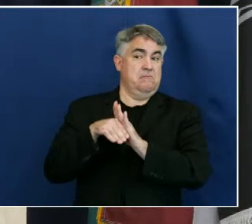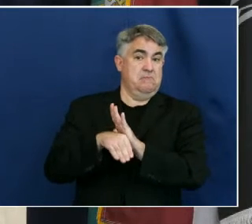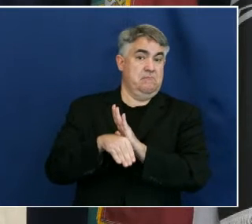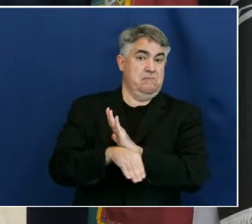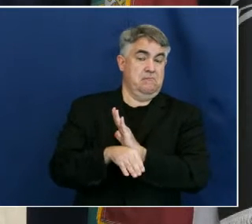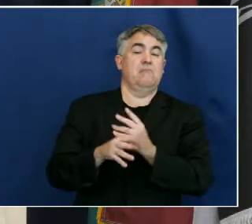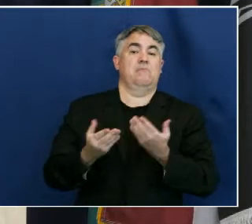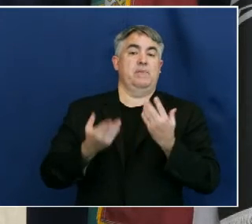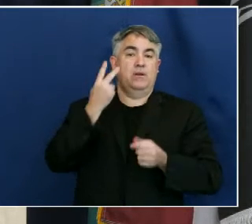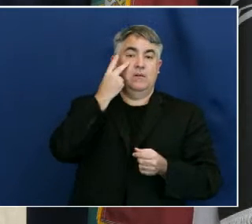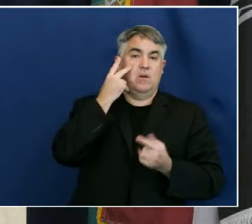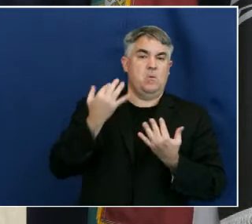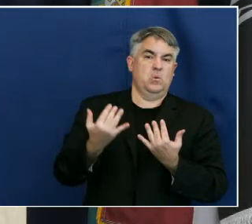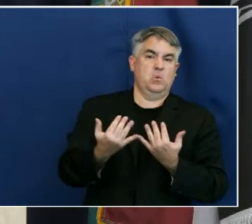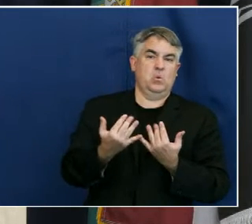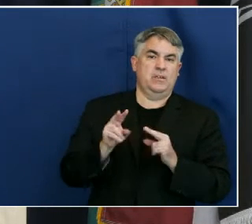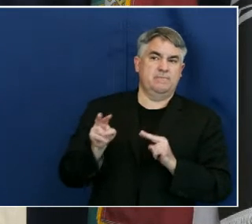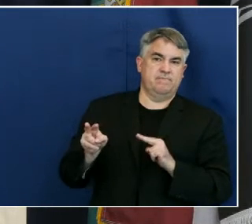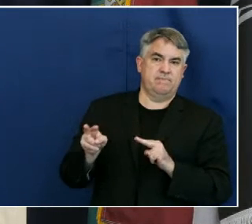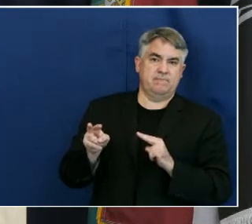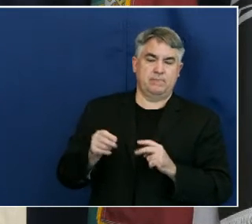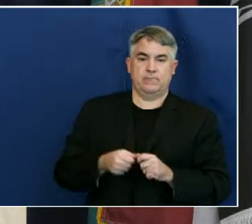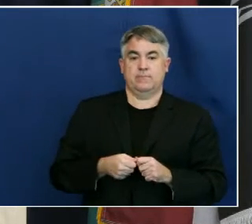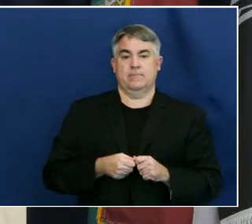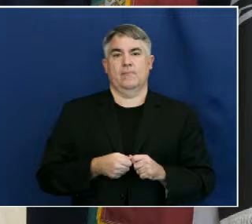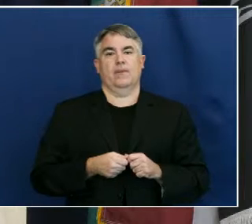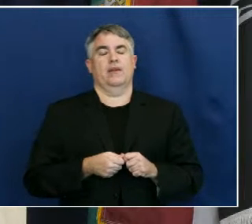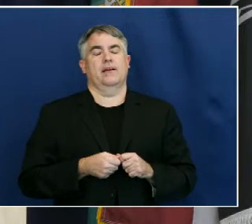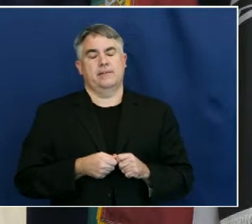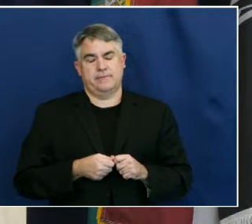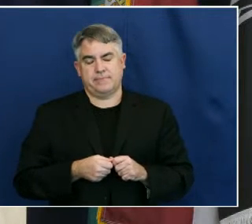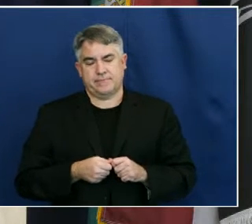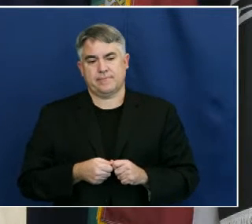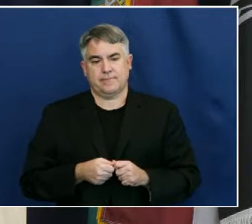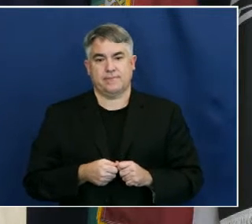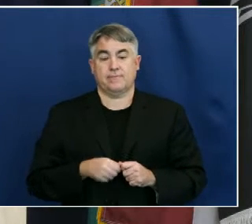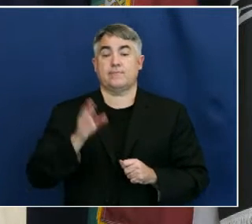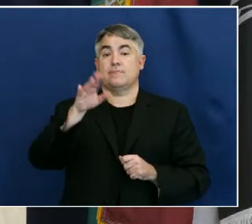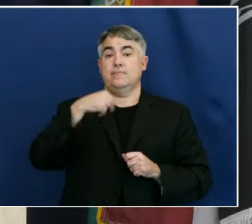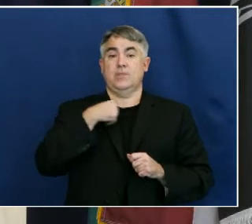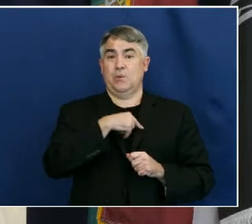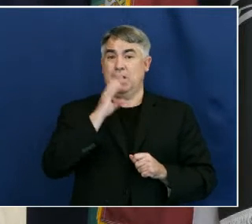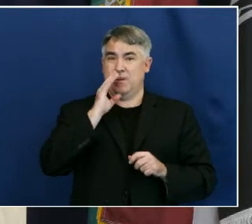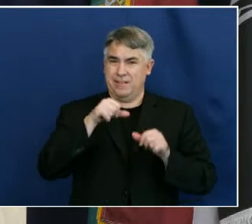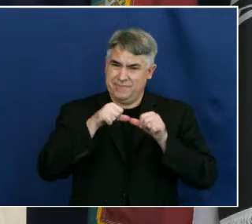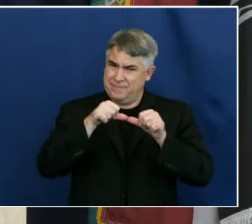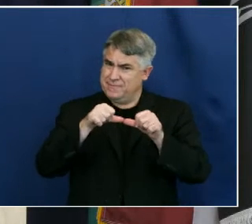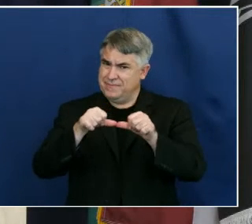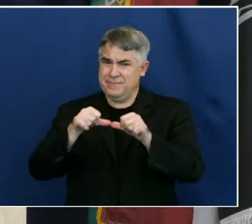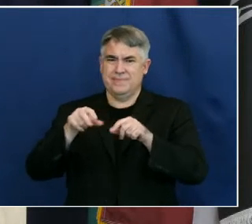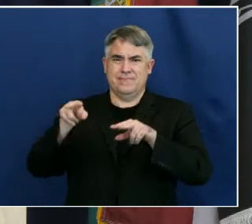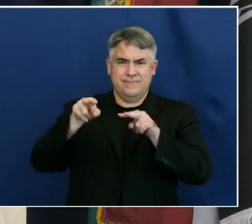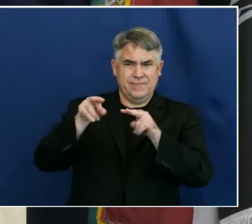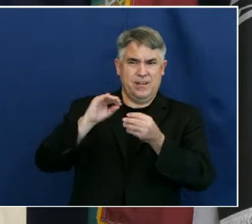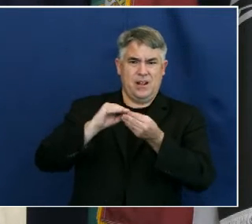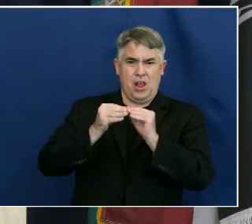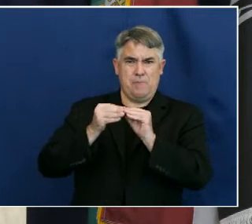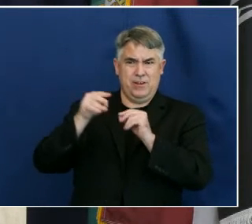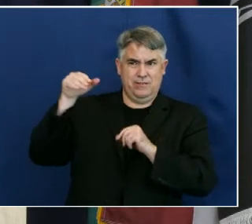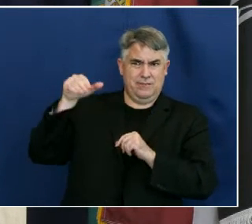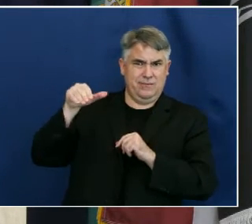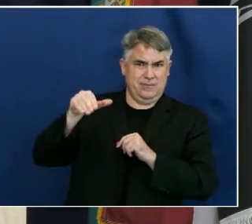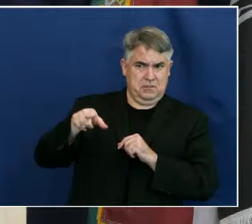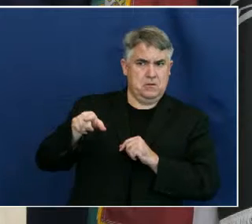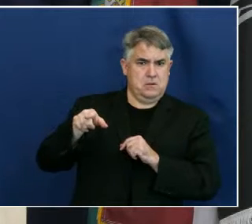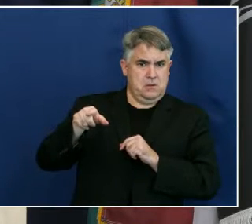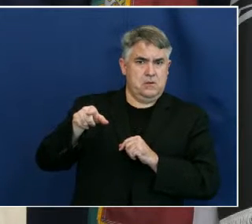there, and I know everyone is looking forward to that. And then we will continue to monitor our progress in terms of descending into a lower